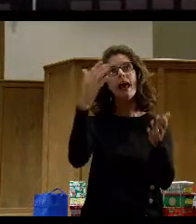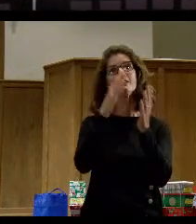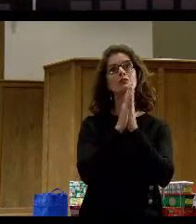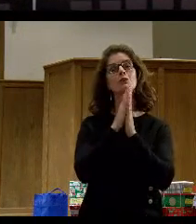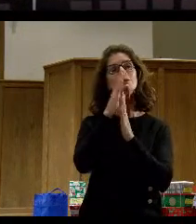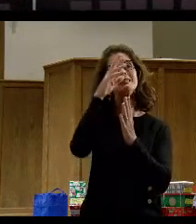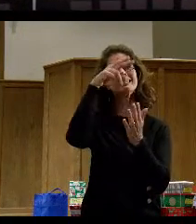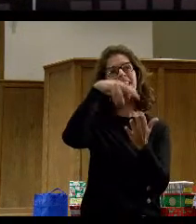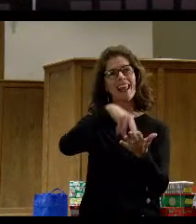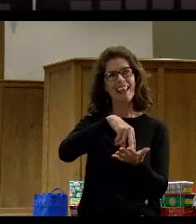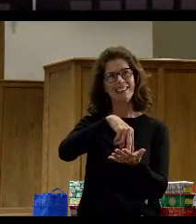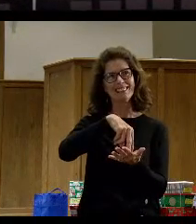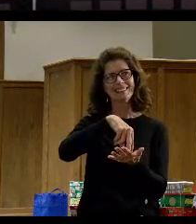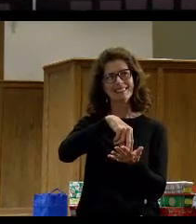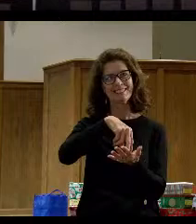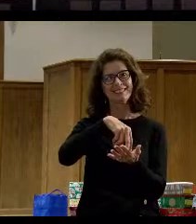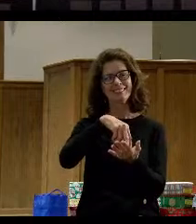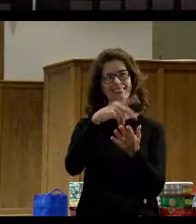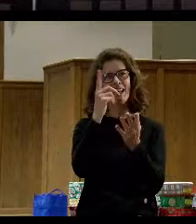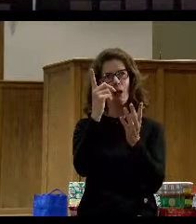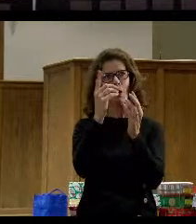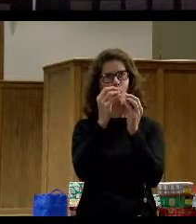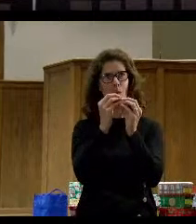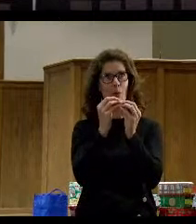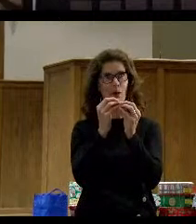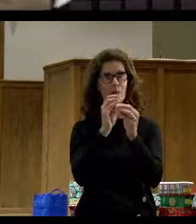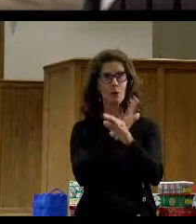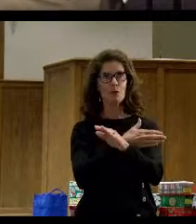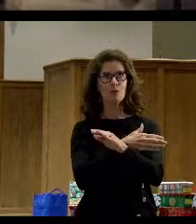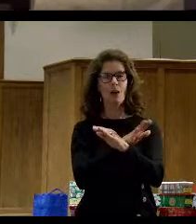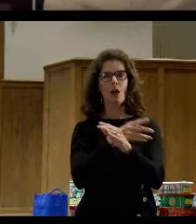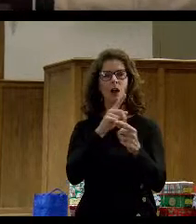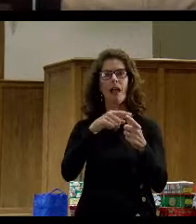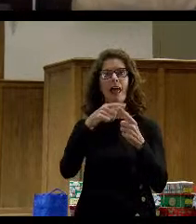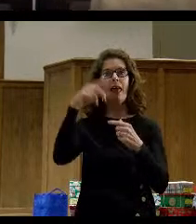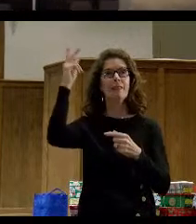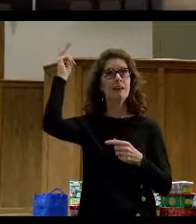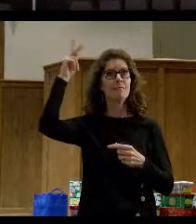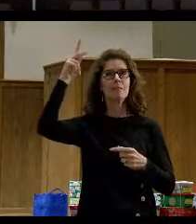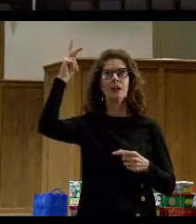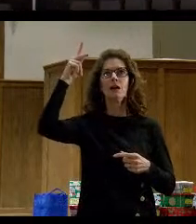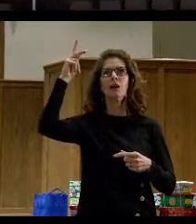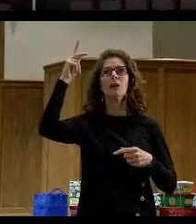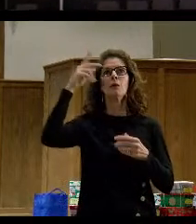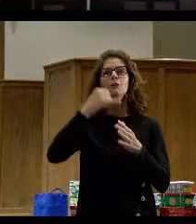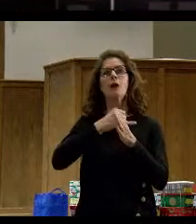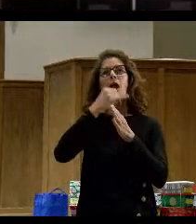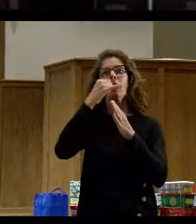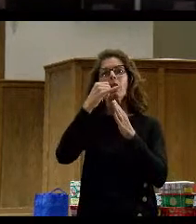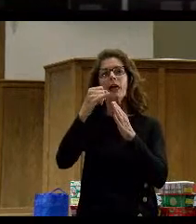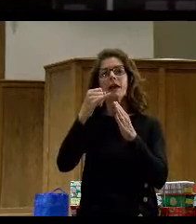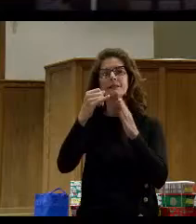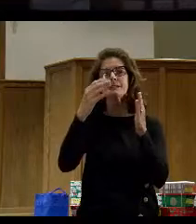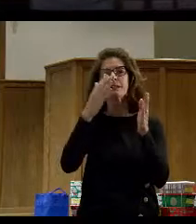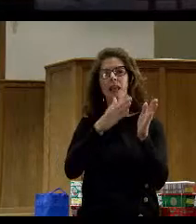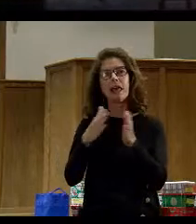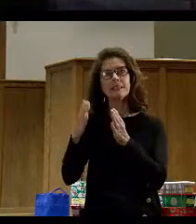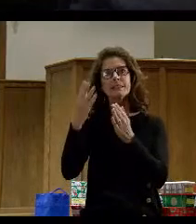will lead us in one more song, and then Phil will come wrap up our City on a Hill series.